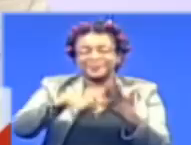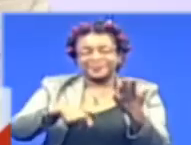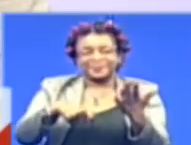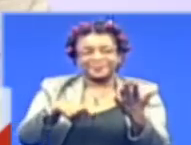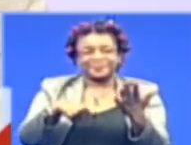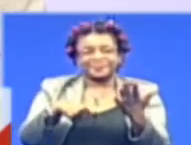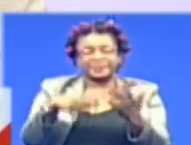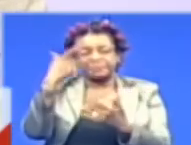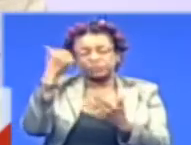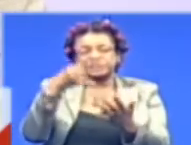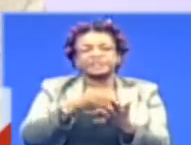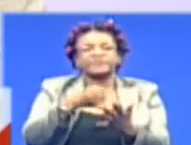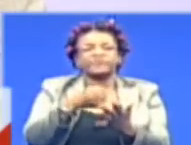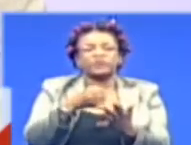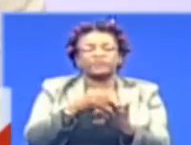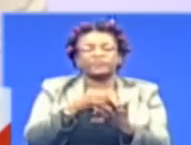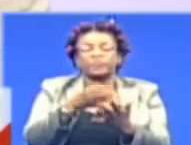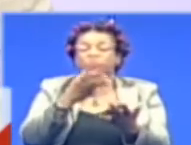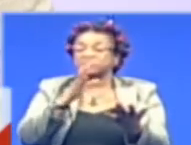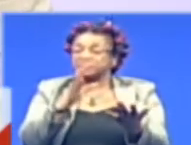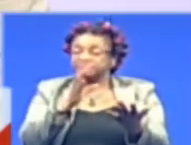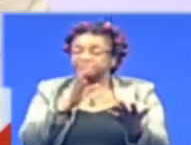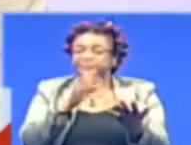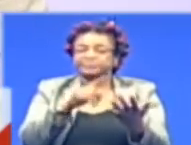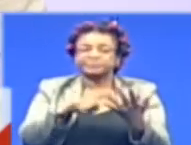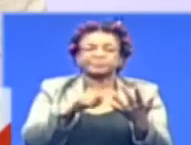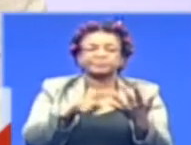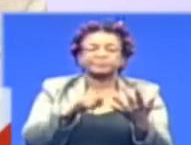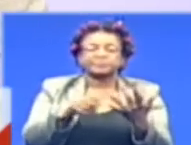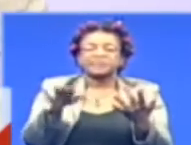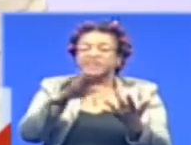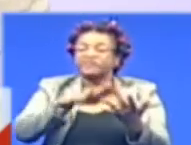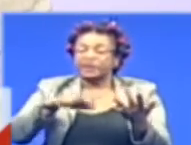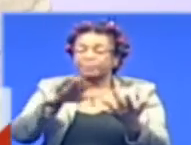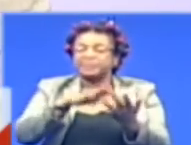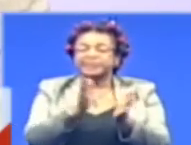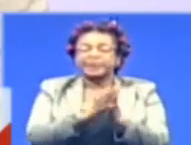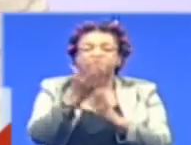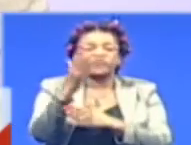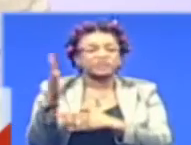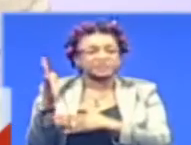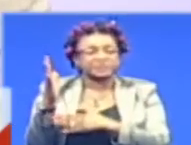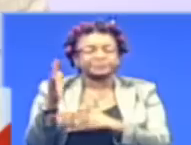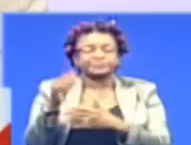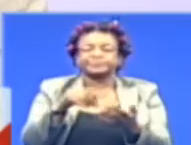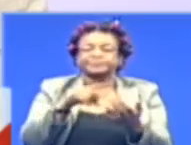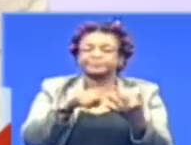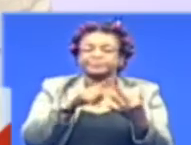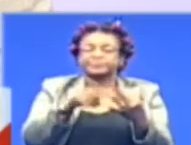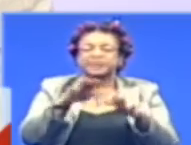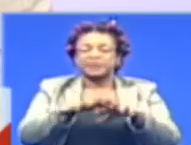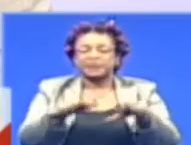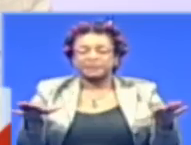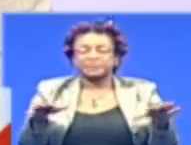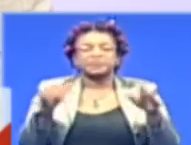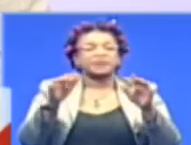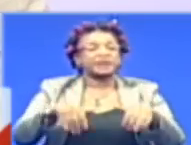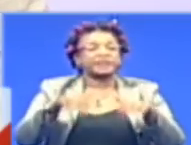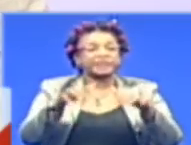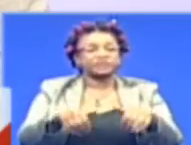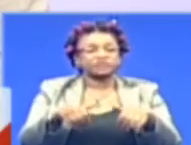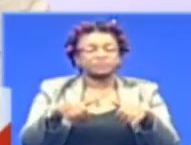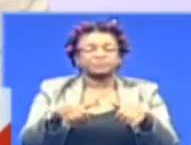because it involves matters to do with water, matters to do with the environment and forestry, matters of land, agriculture, matters